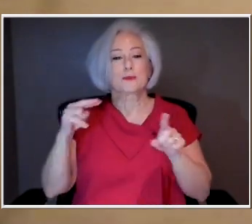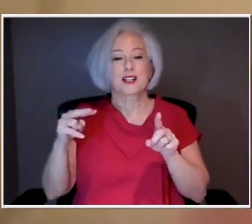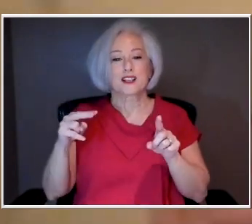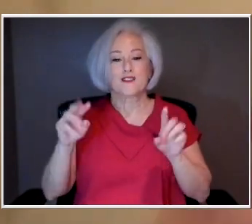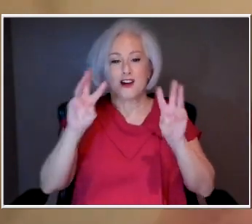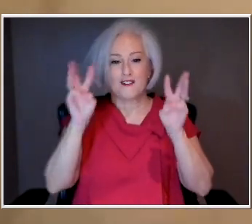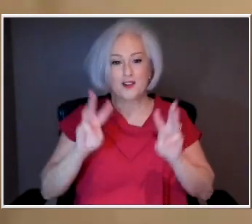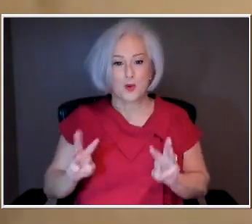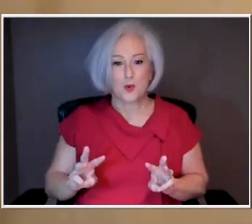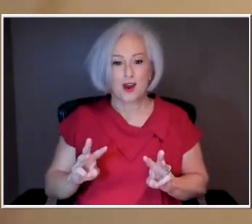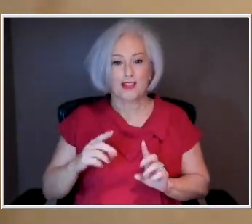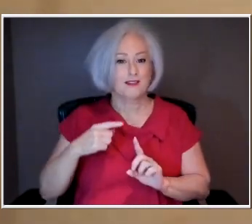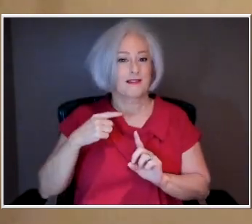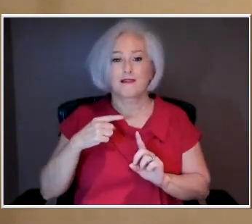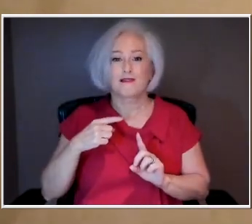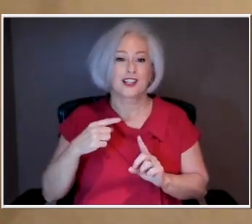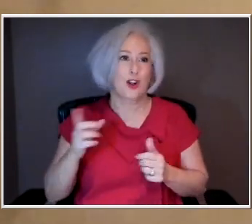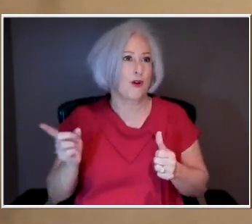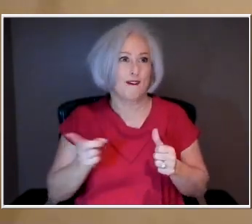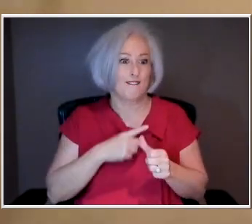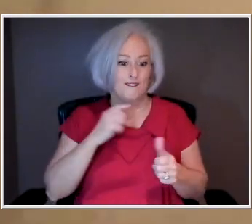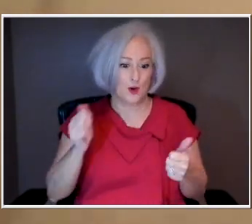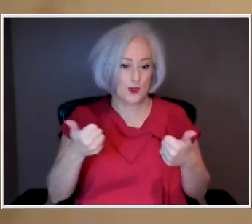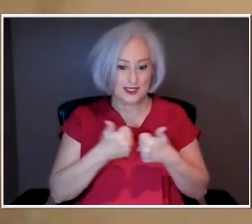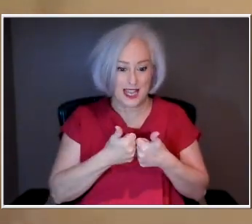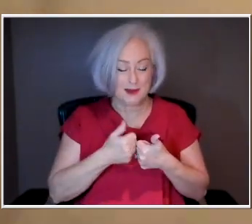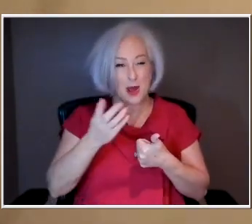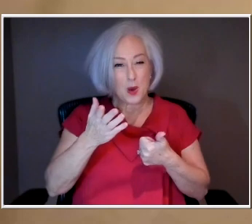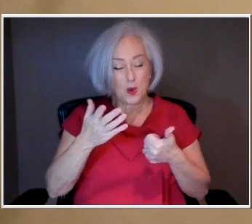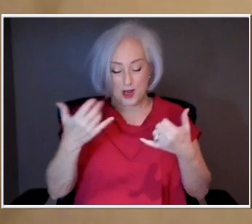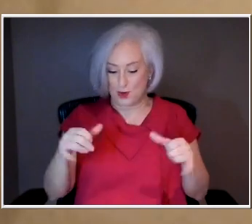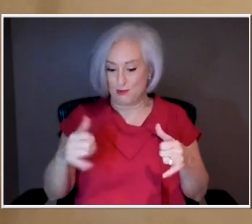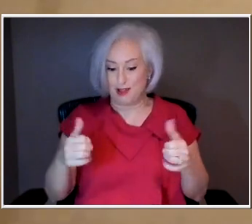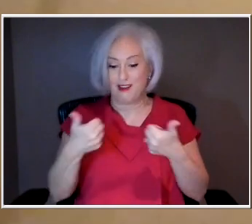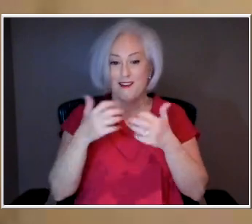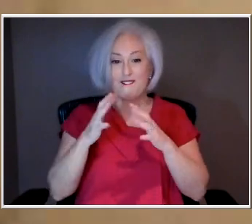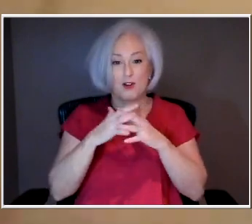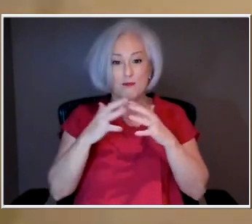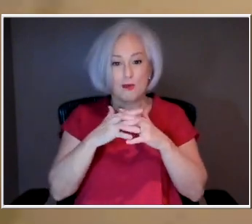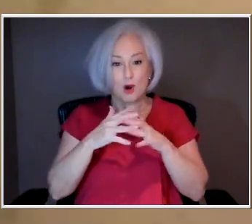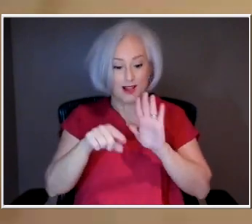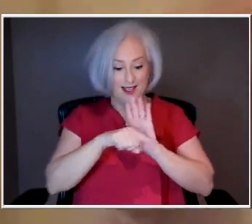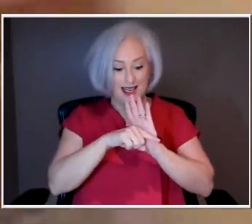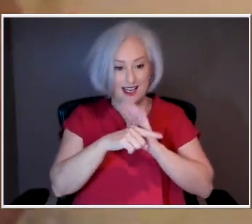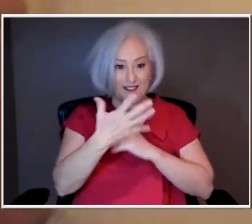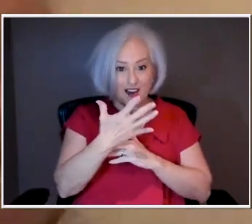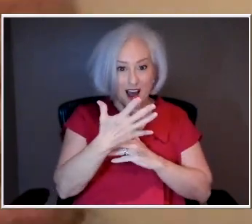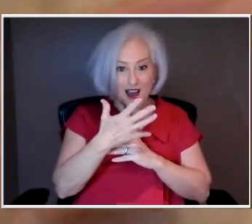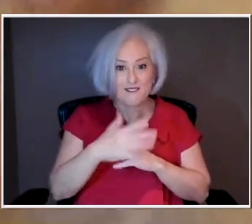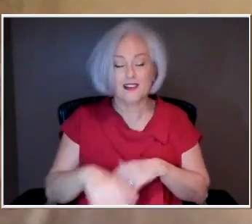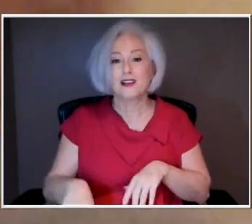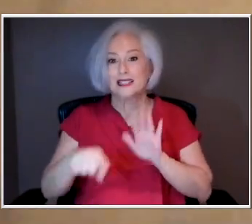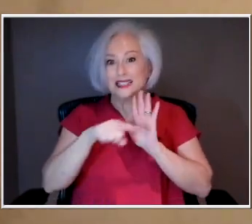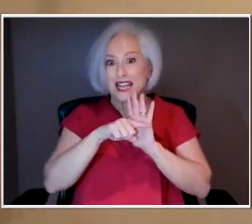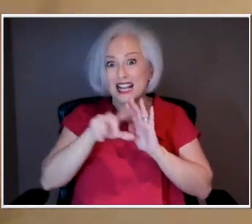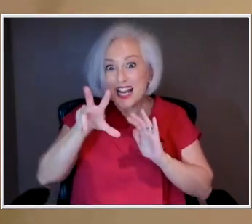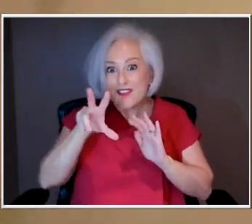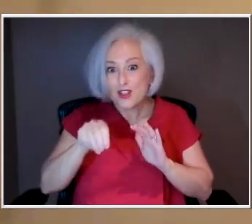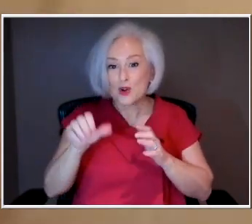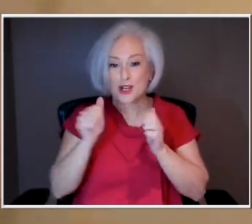warmer climate and then knowing that you're going to be in a climate-controlled stadium? Yeah, the strange thing is that the hardest game from a